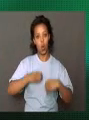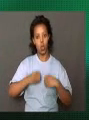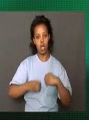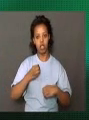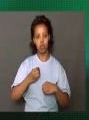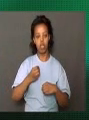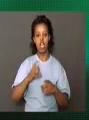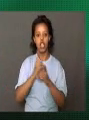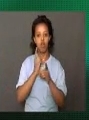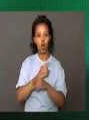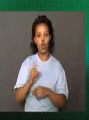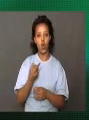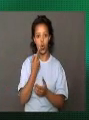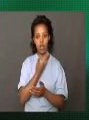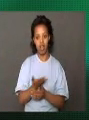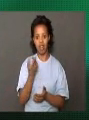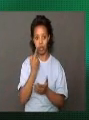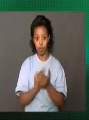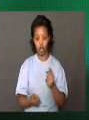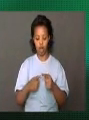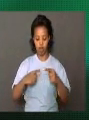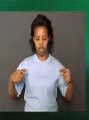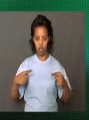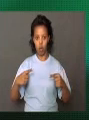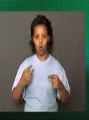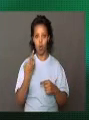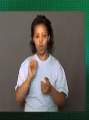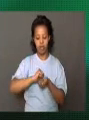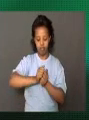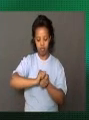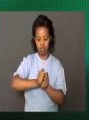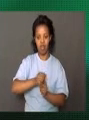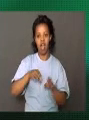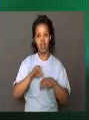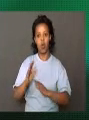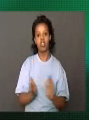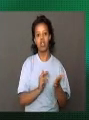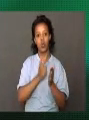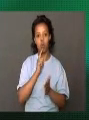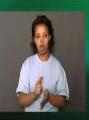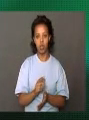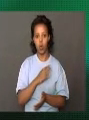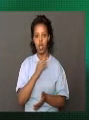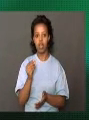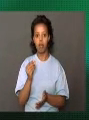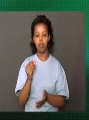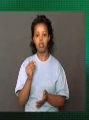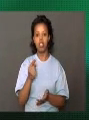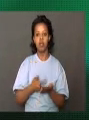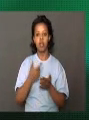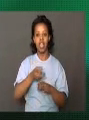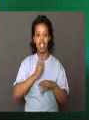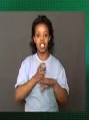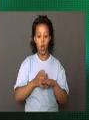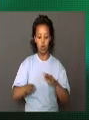material. By the time the sewage reaches the bottom of the bed of